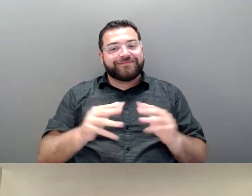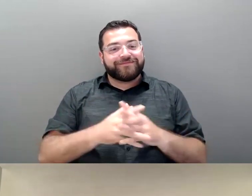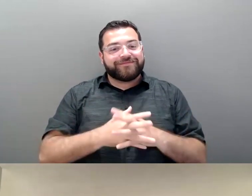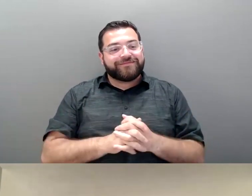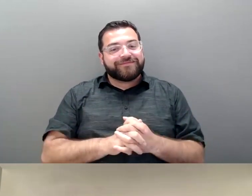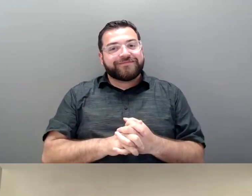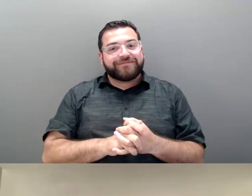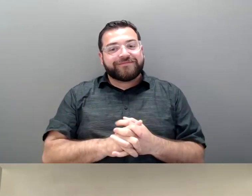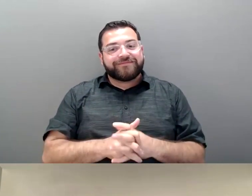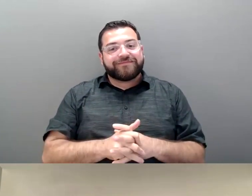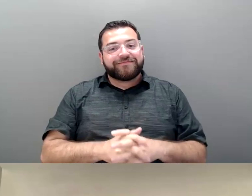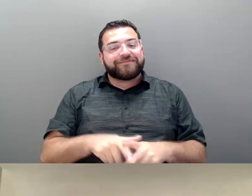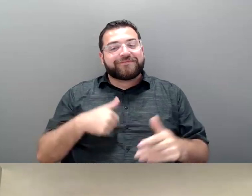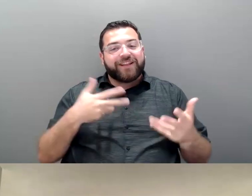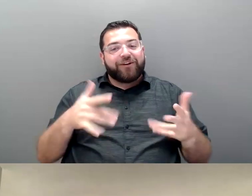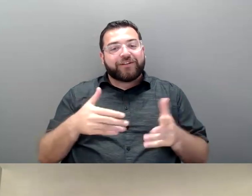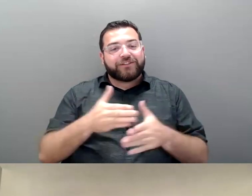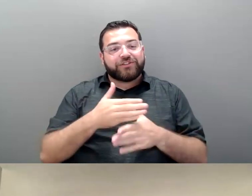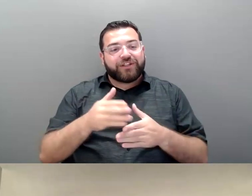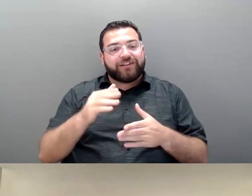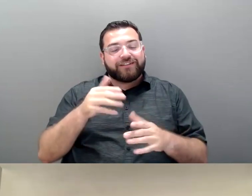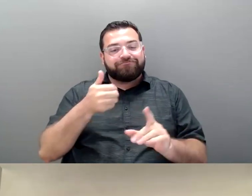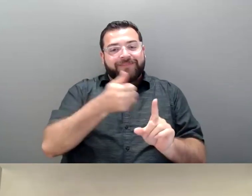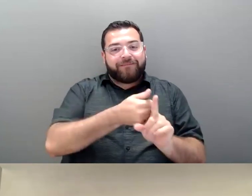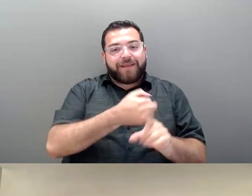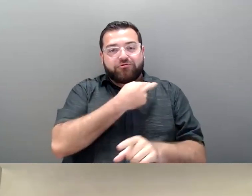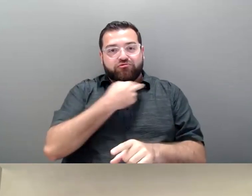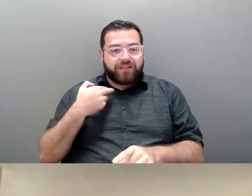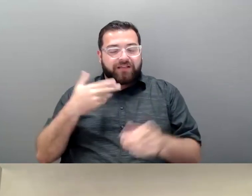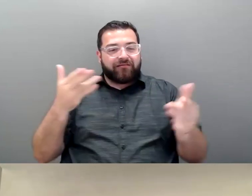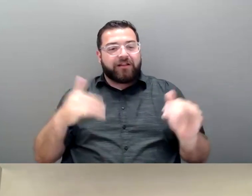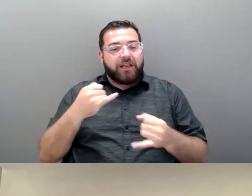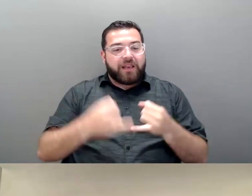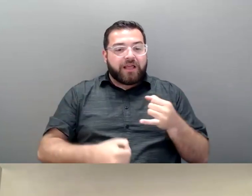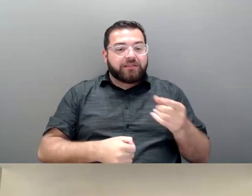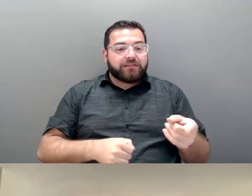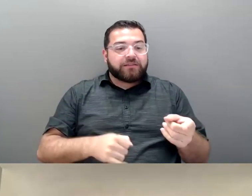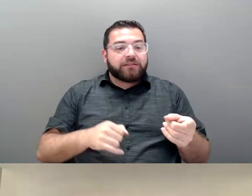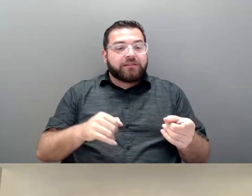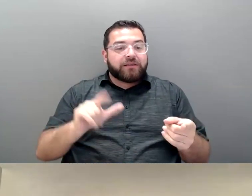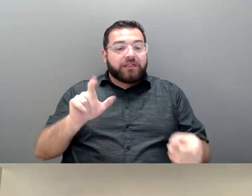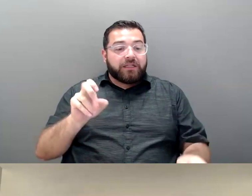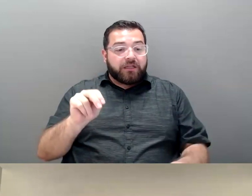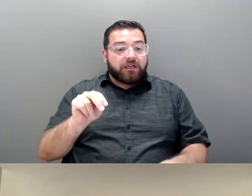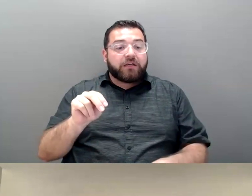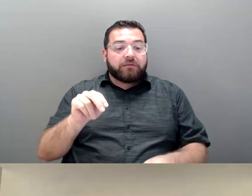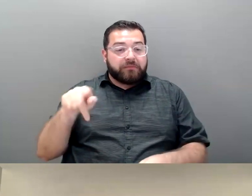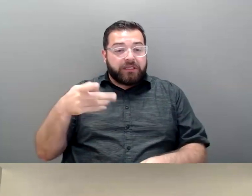and then that I already shared the impact risk. And then the last thing is Leon First. He's a PhD student, a graduate student, and he's been doing some